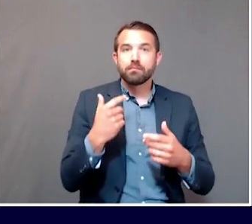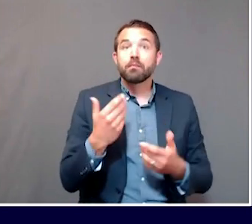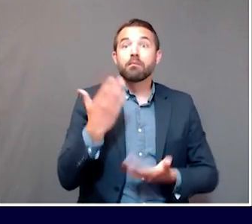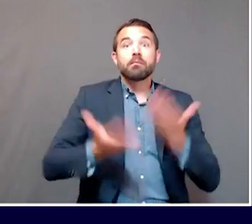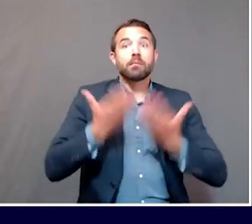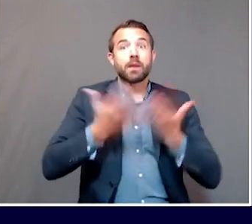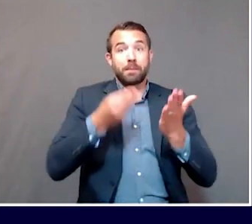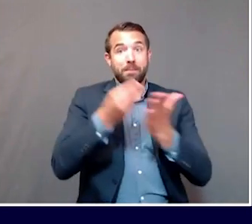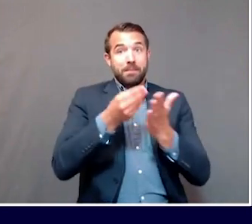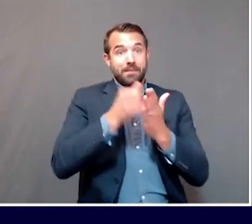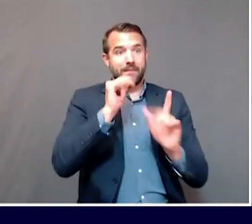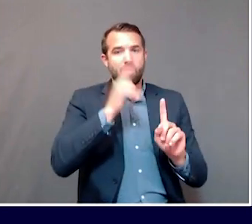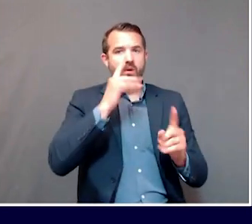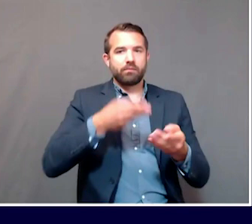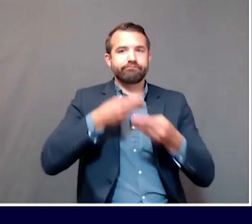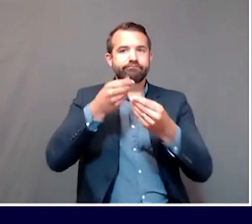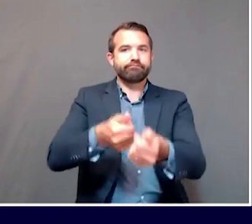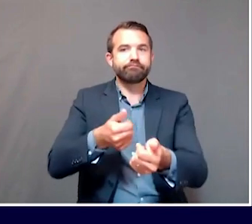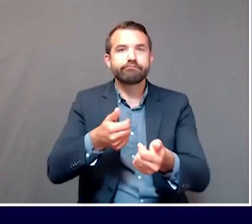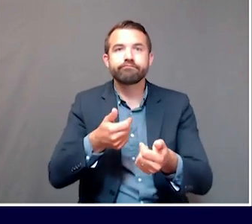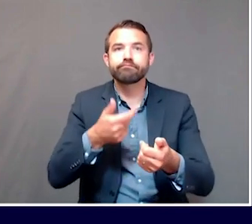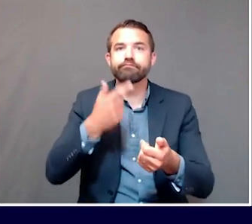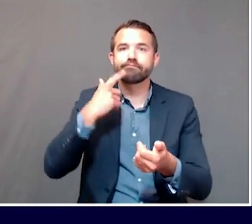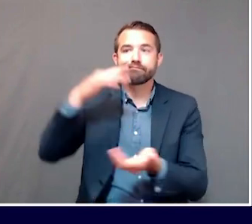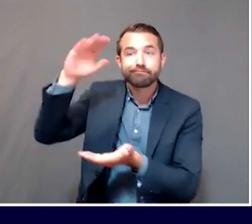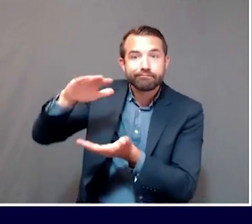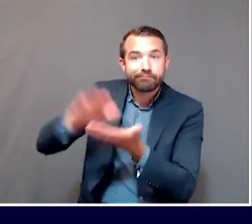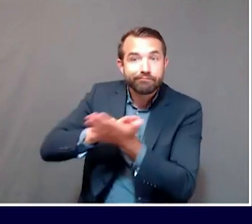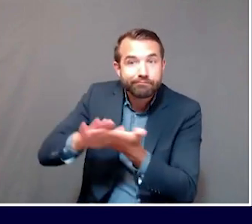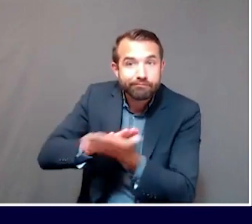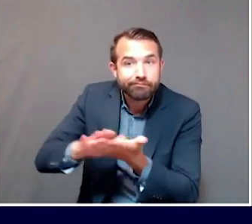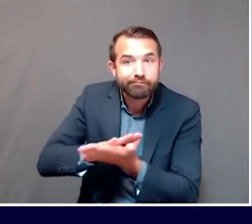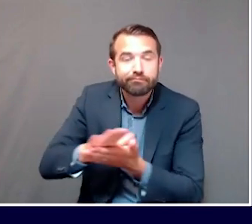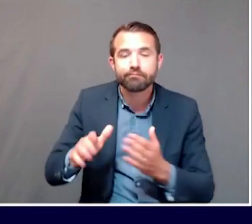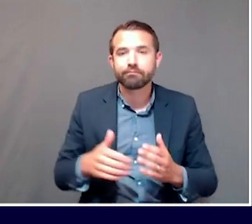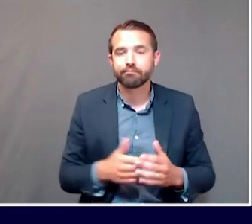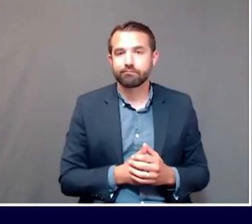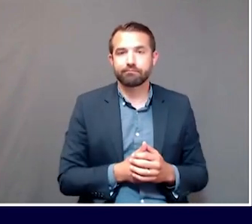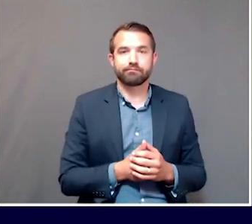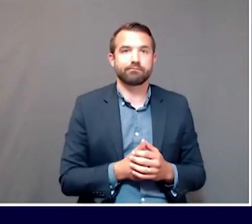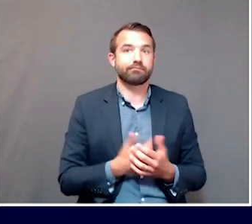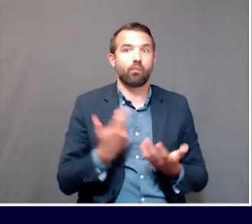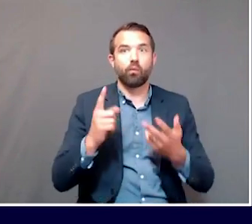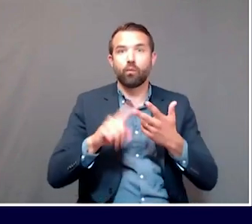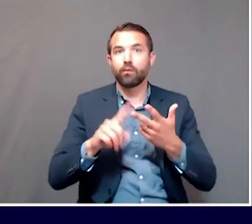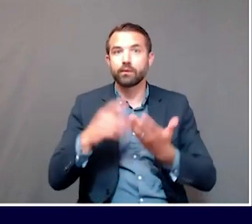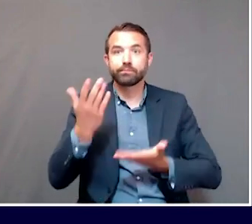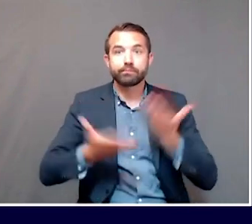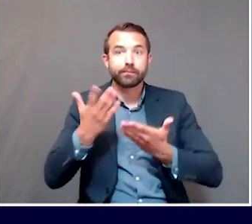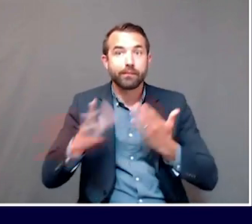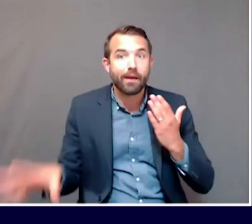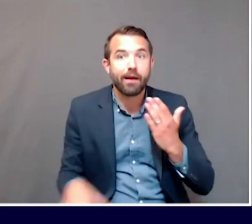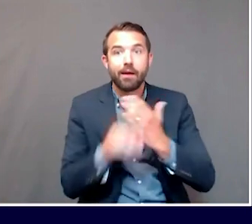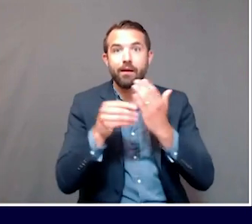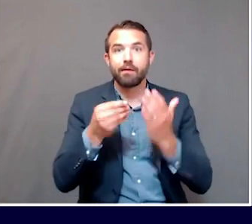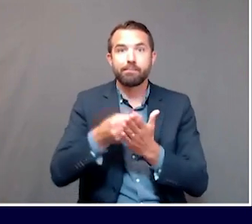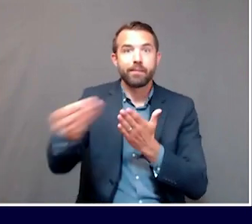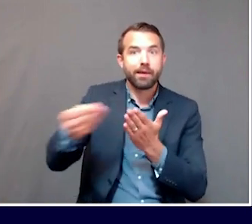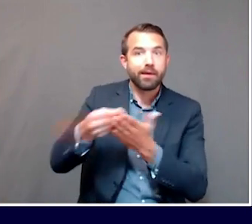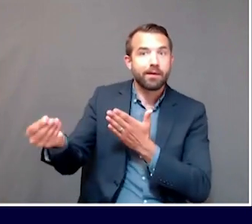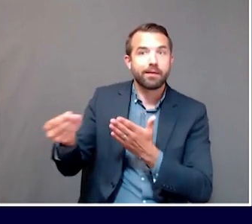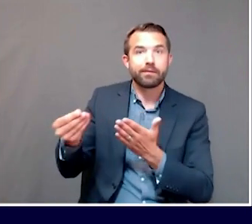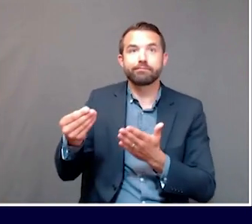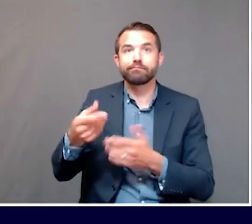visitors and for use at public locations. Extra cleaning supplies and additional staff time required for enhanced